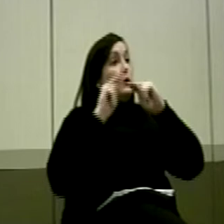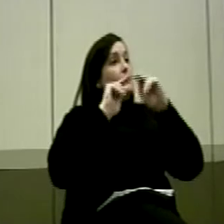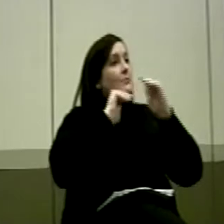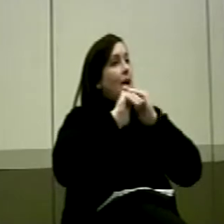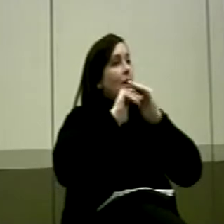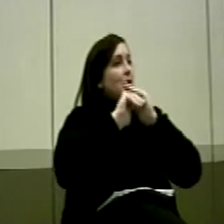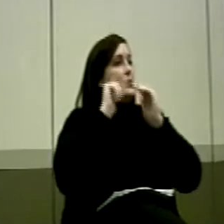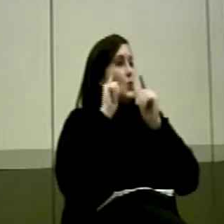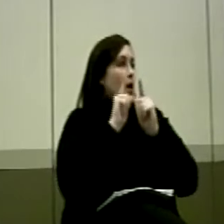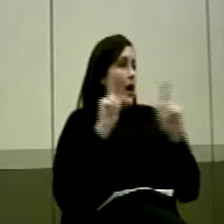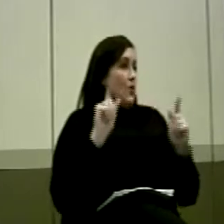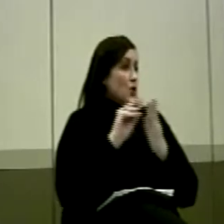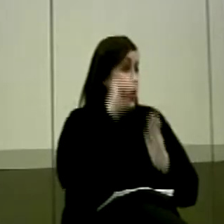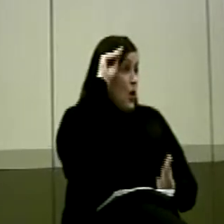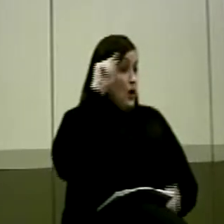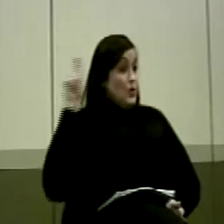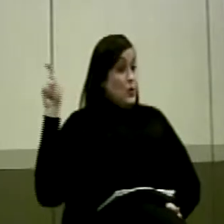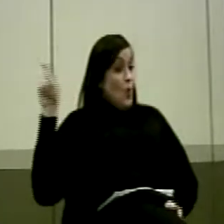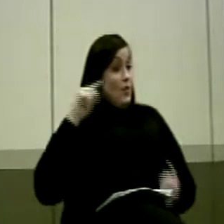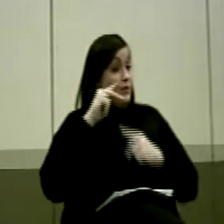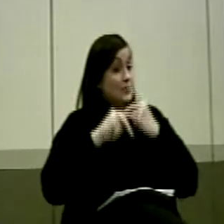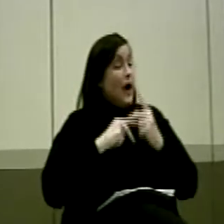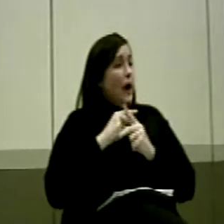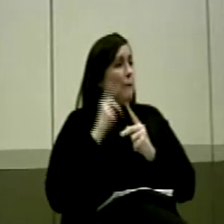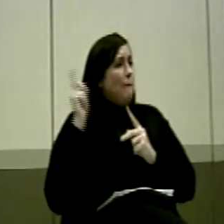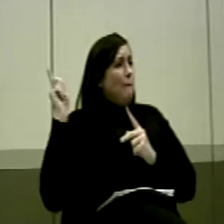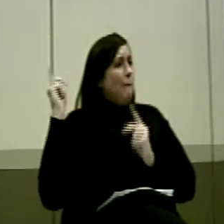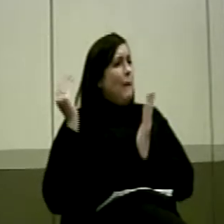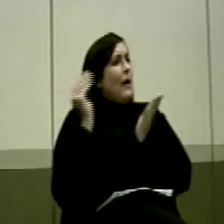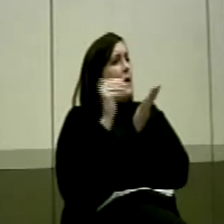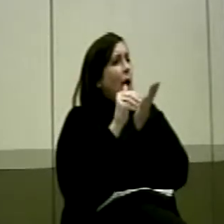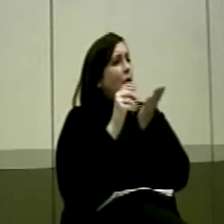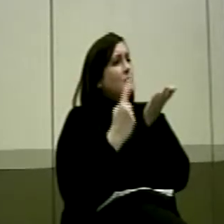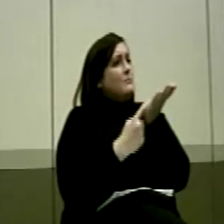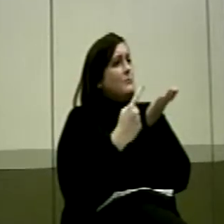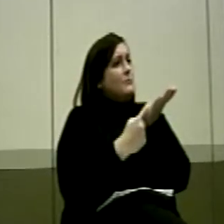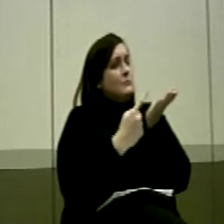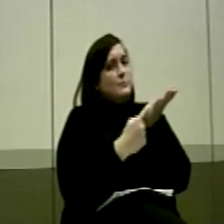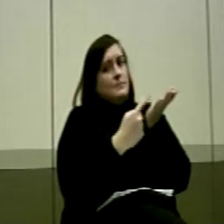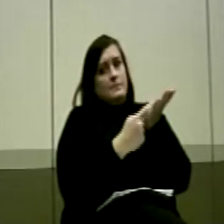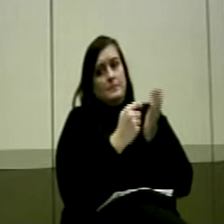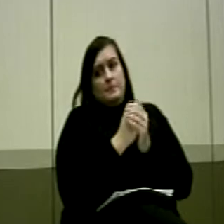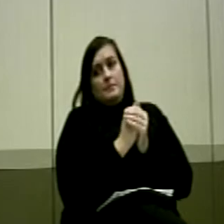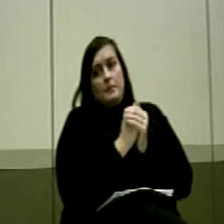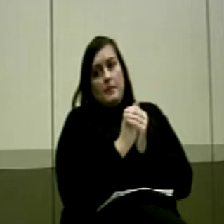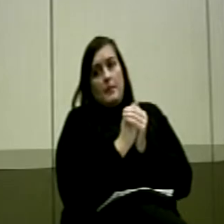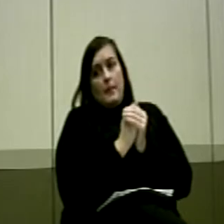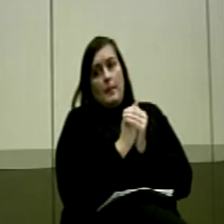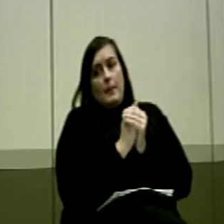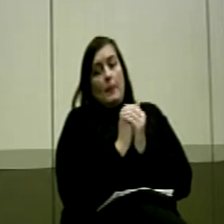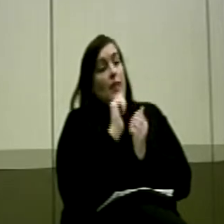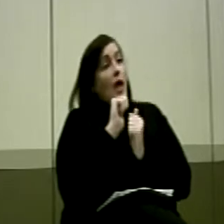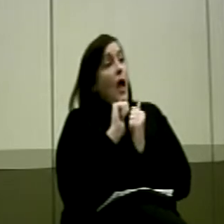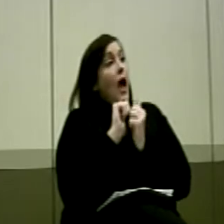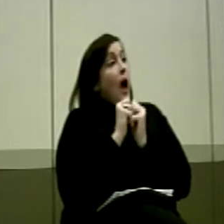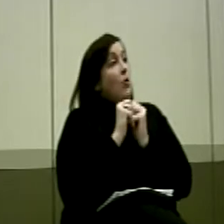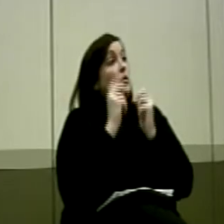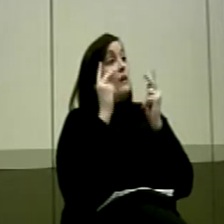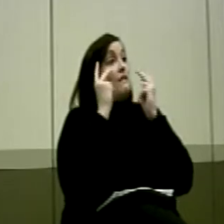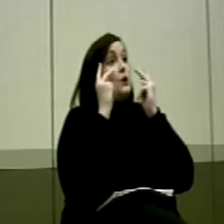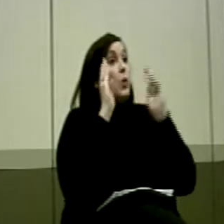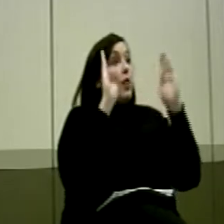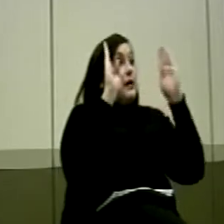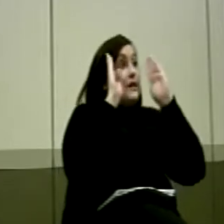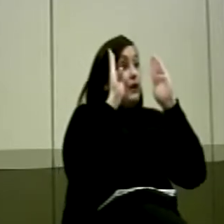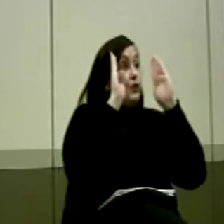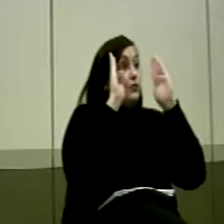again, talks about kind of how those visual attention strategies can kind of go hand in hand to make them more available for learning,